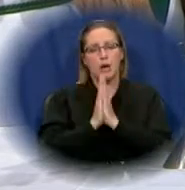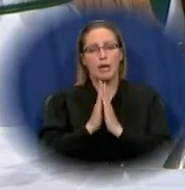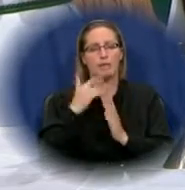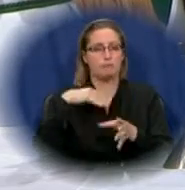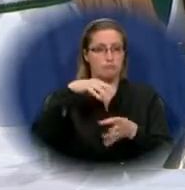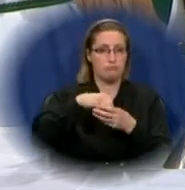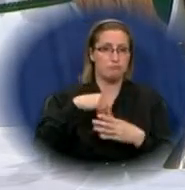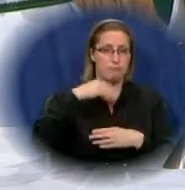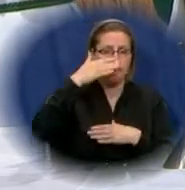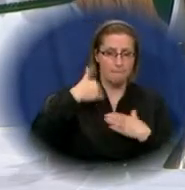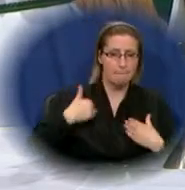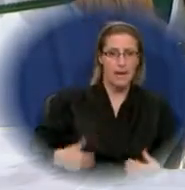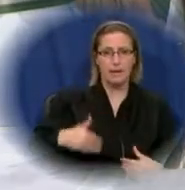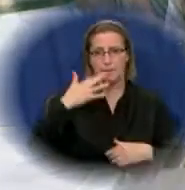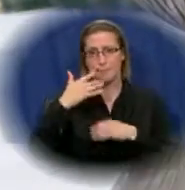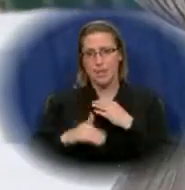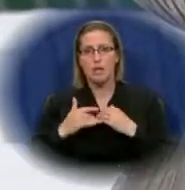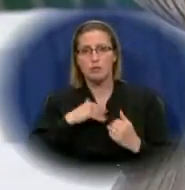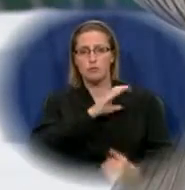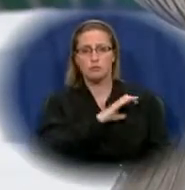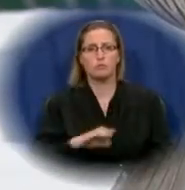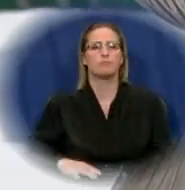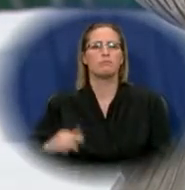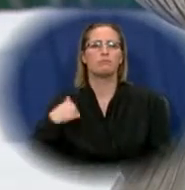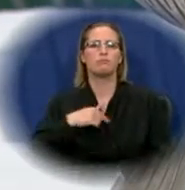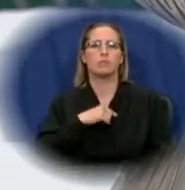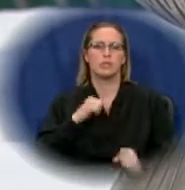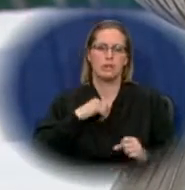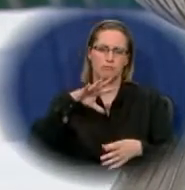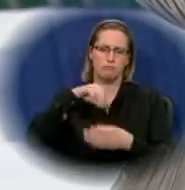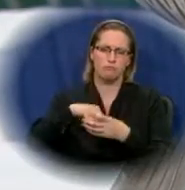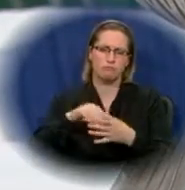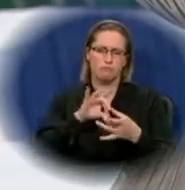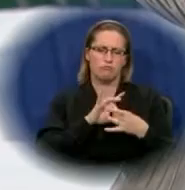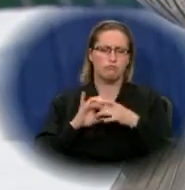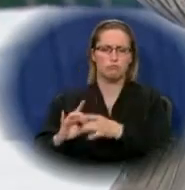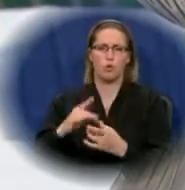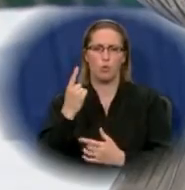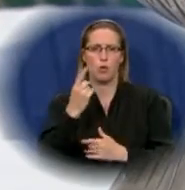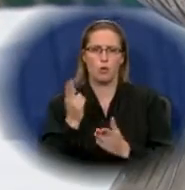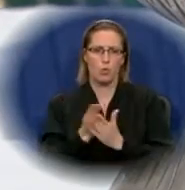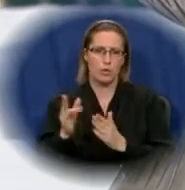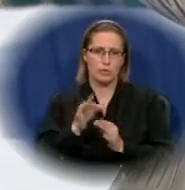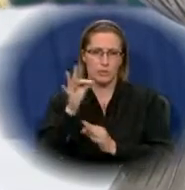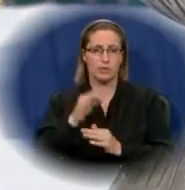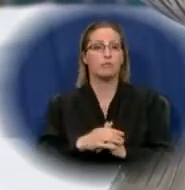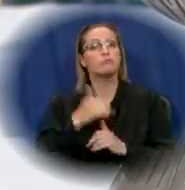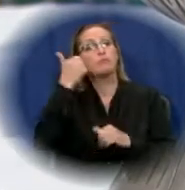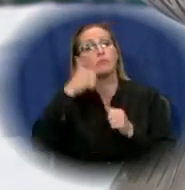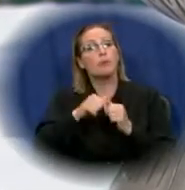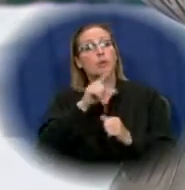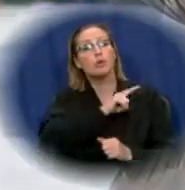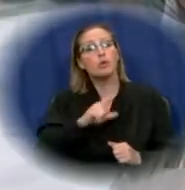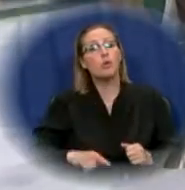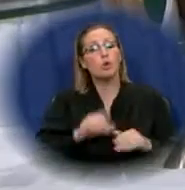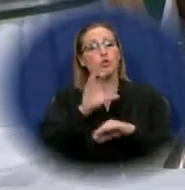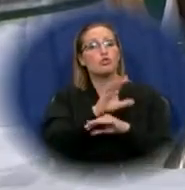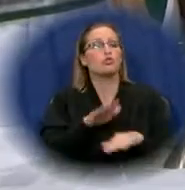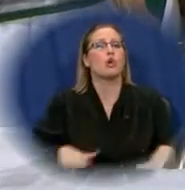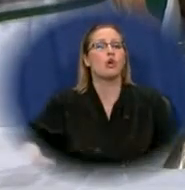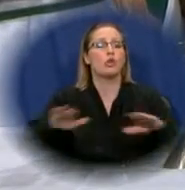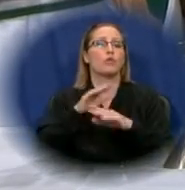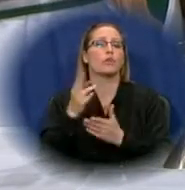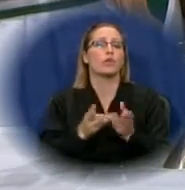the body and blood of Christ, we may be gathered into one by the Holy Spirit. Remember, Lord, your church spread throughout the